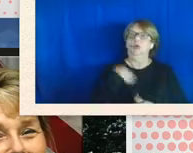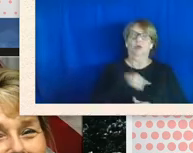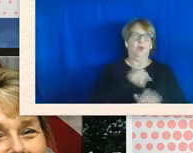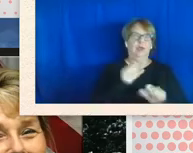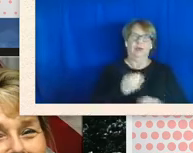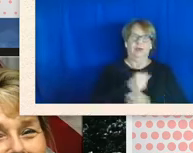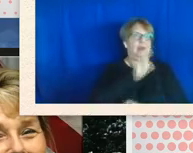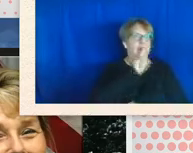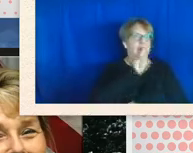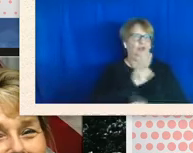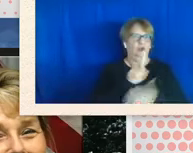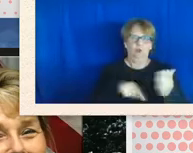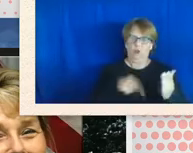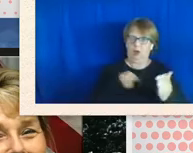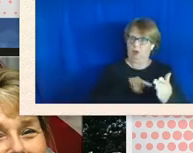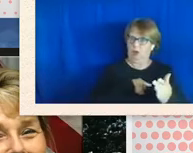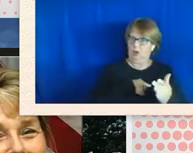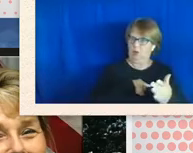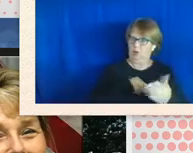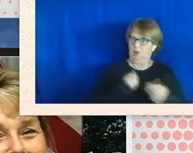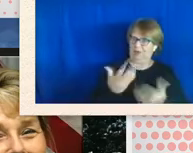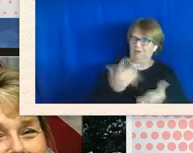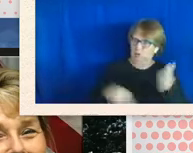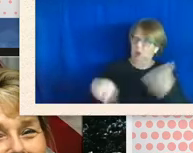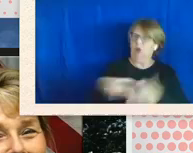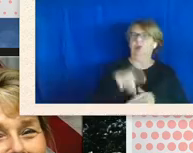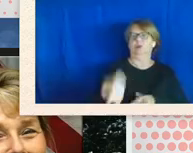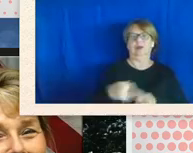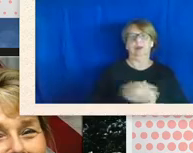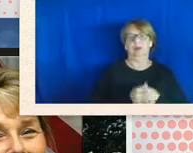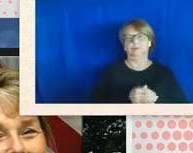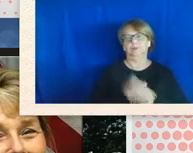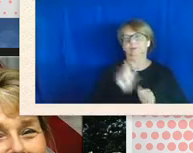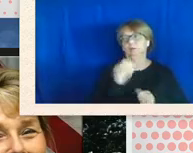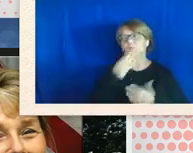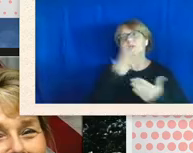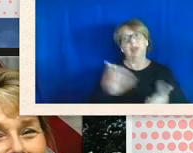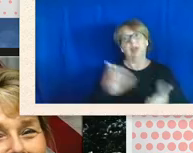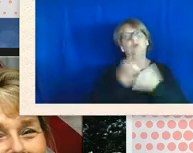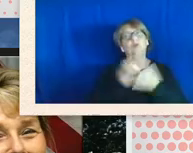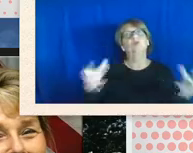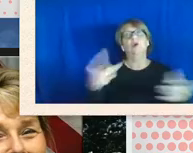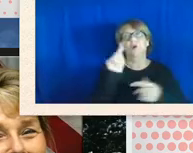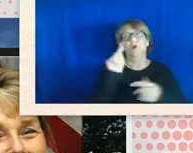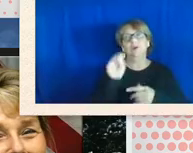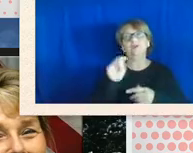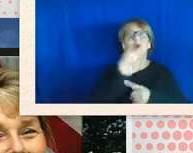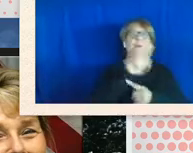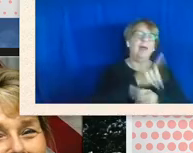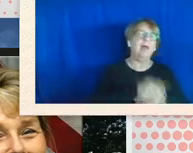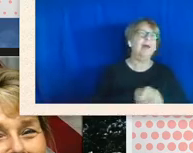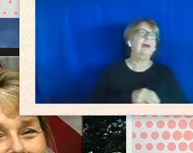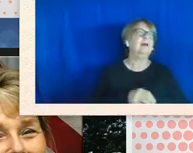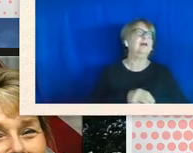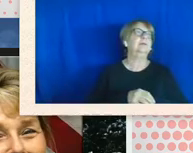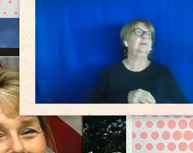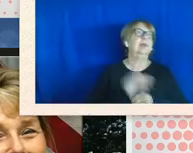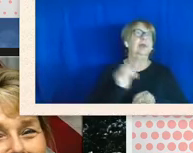getting you is what you need. So thank you so much, Tom and Ed, and I just, a special shout out to